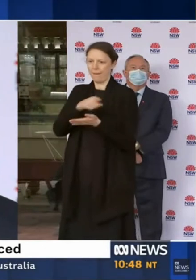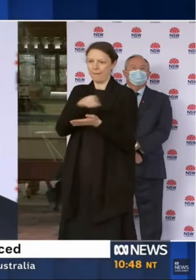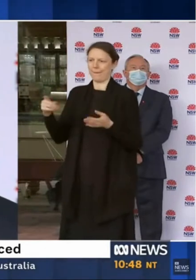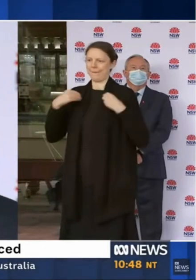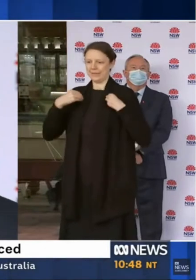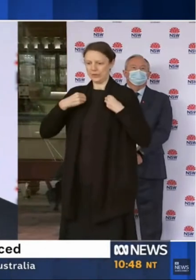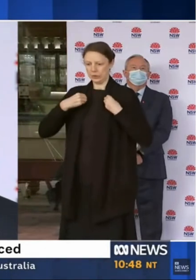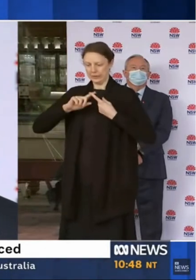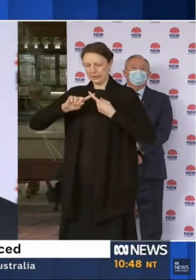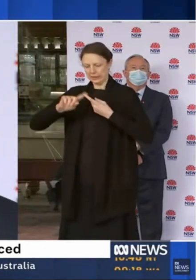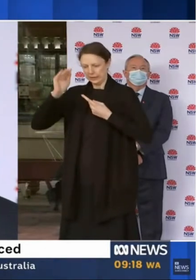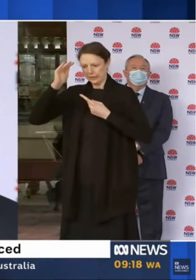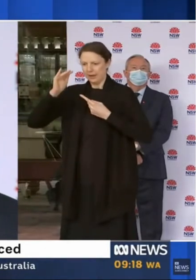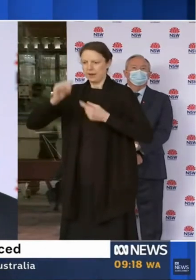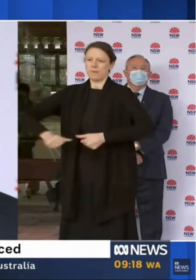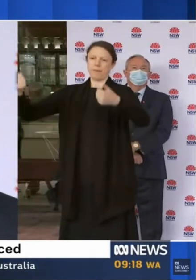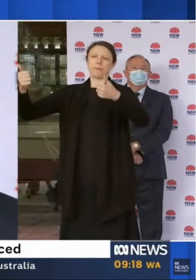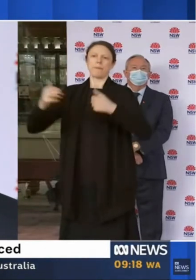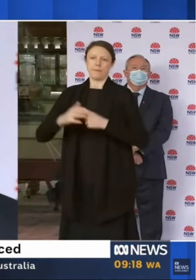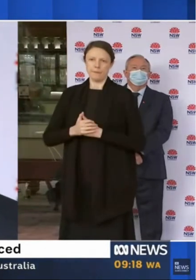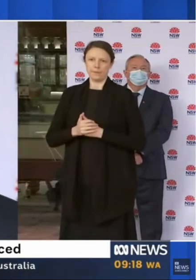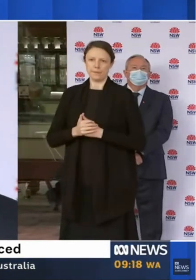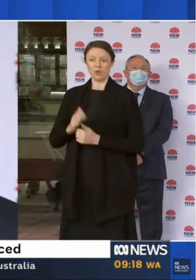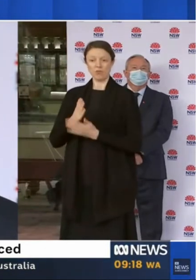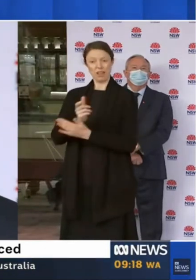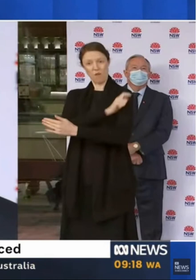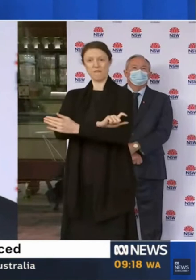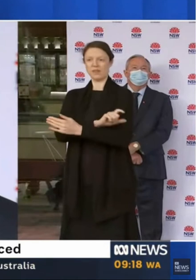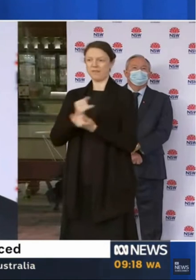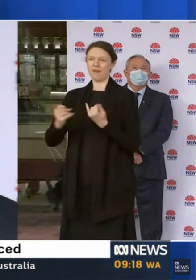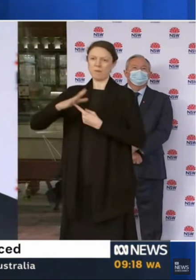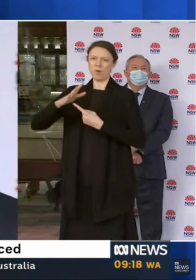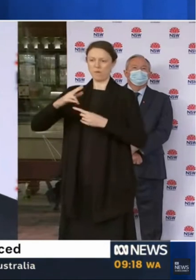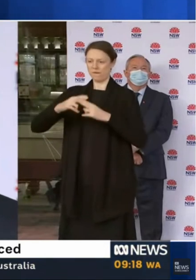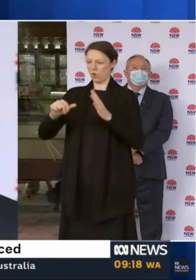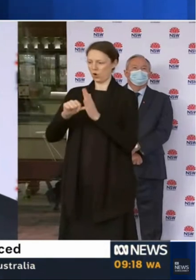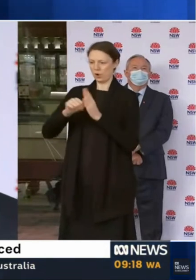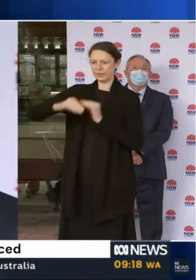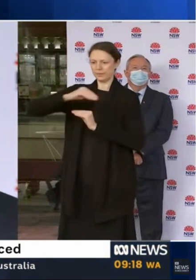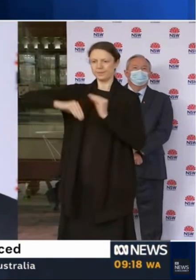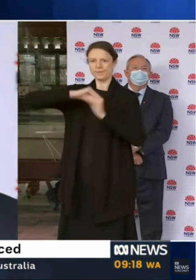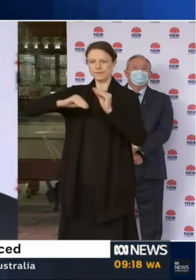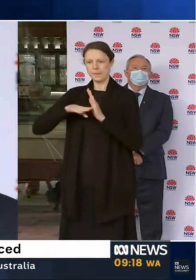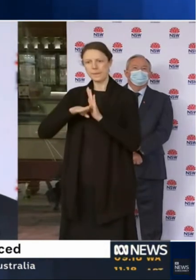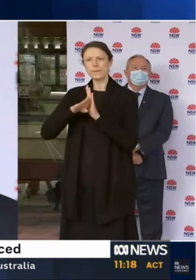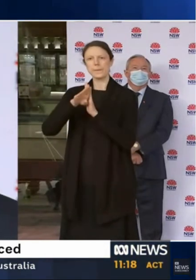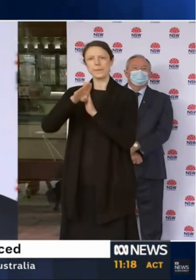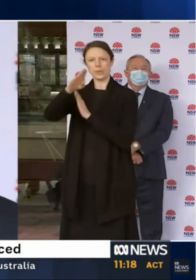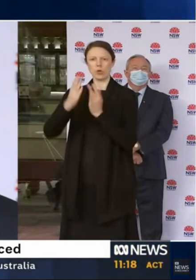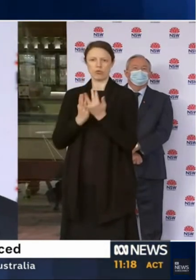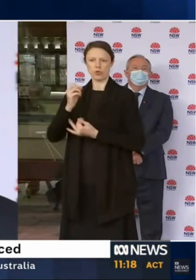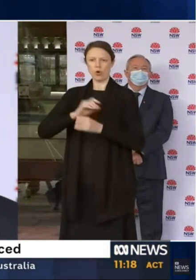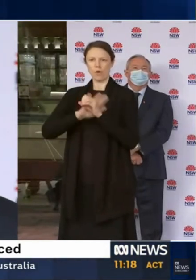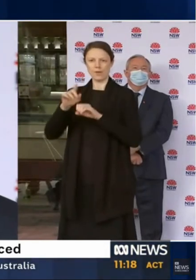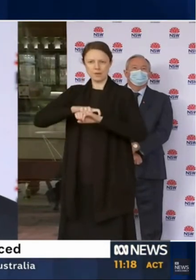And as I said, confidence has been crucial in driving our economy during this pandemic. And businesses right across the